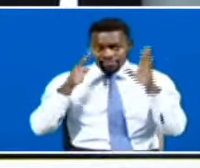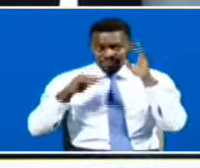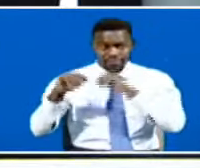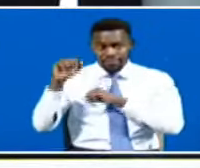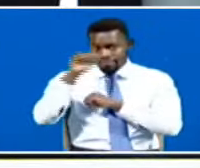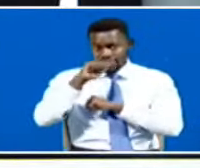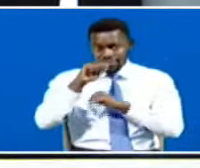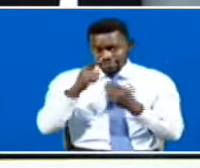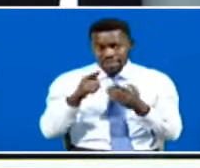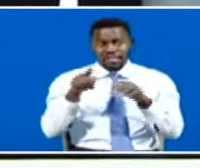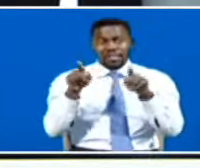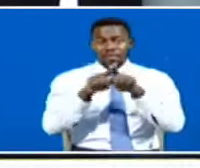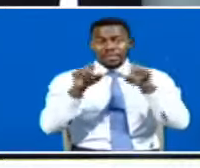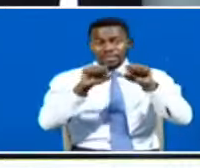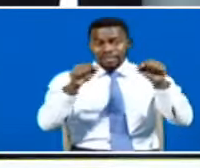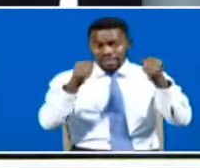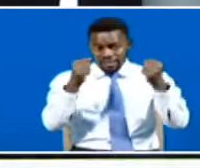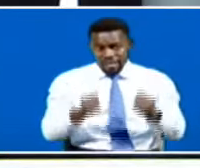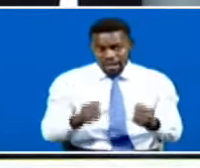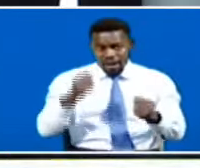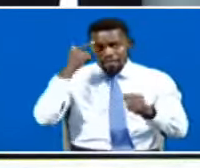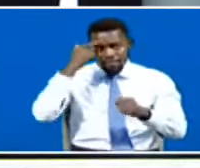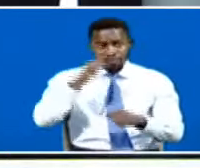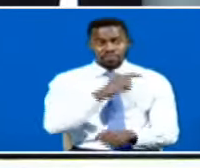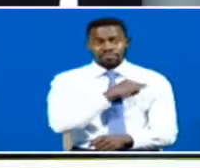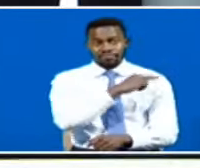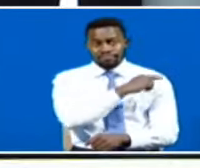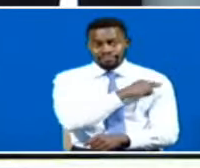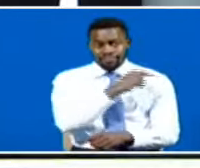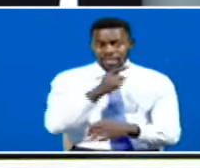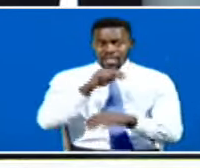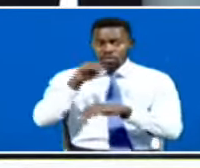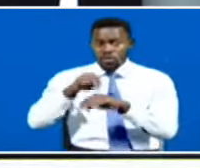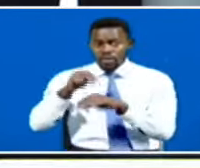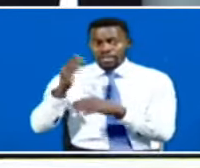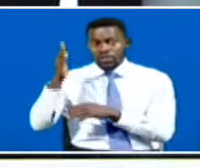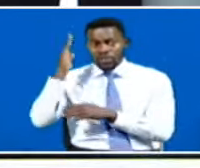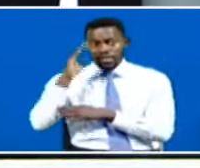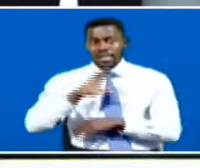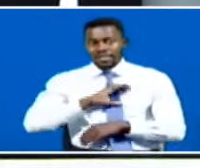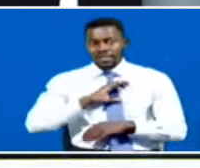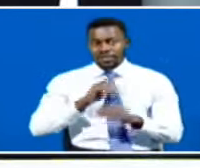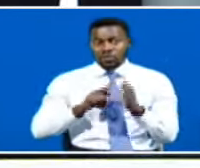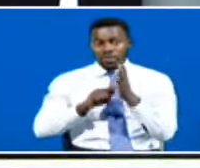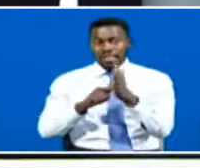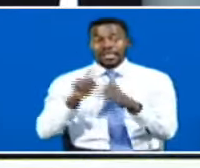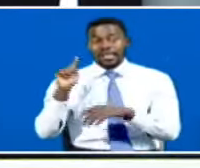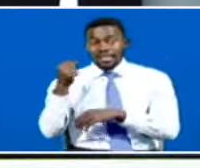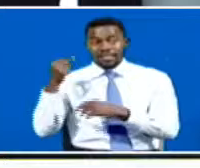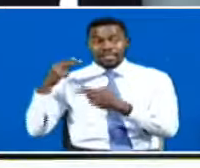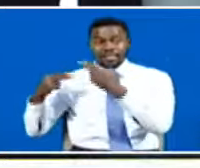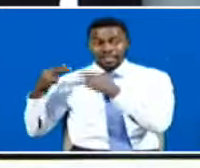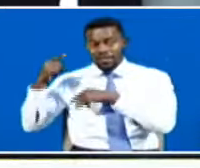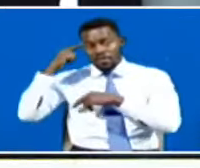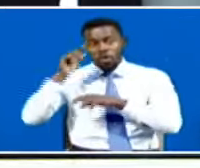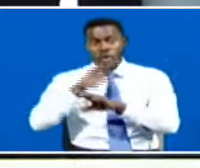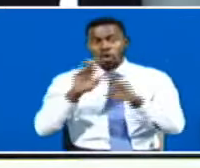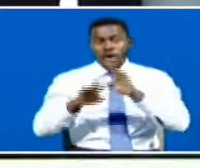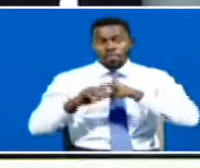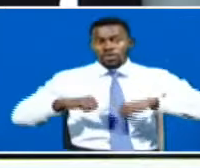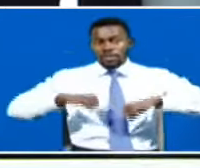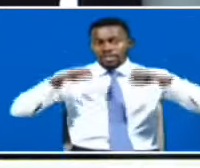the succession structure overseen by the National Security Council. Here's the history of Kenya's military bosses